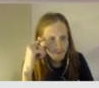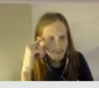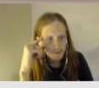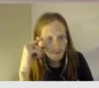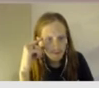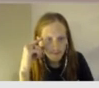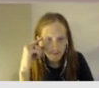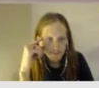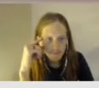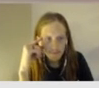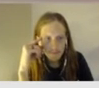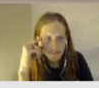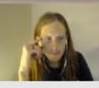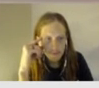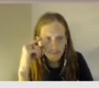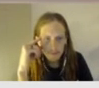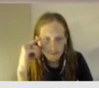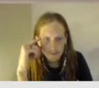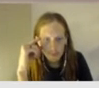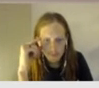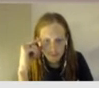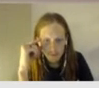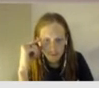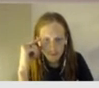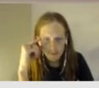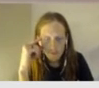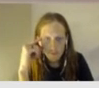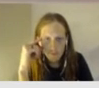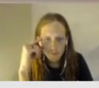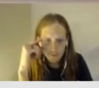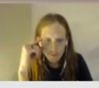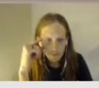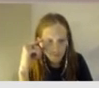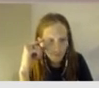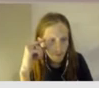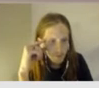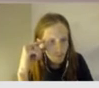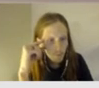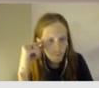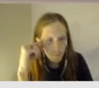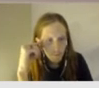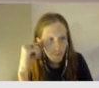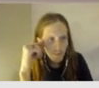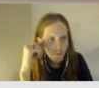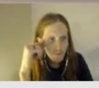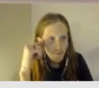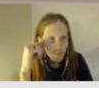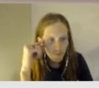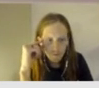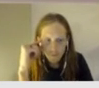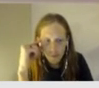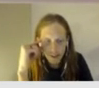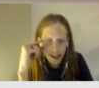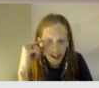they end up shooting all the pictures. I end up shooting nothing because I have to work alone. And so photographers, if they want